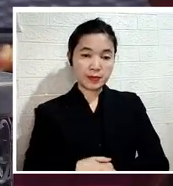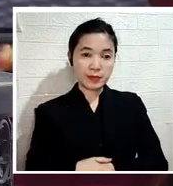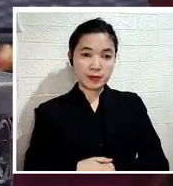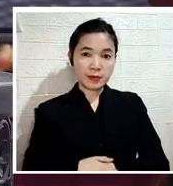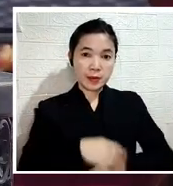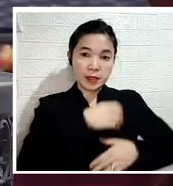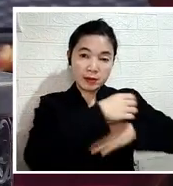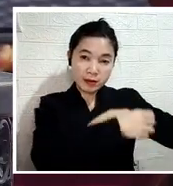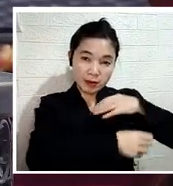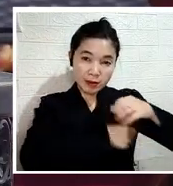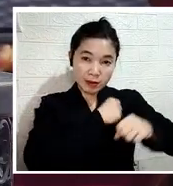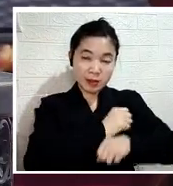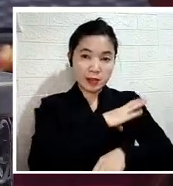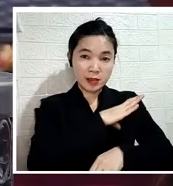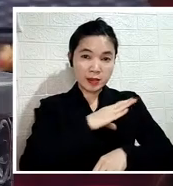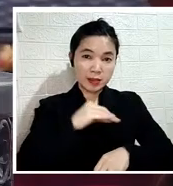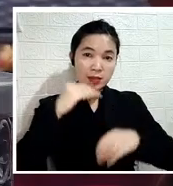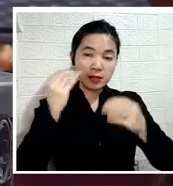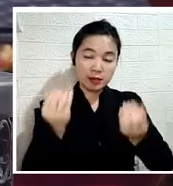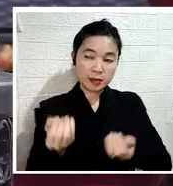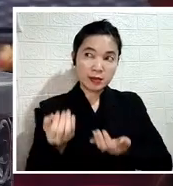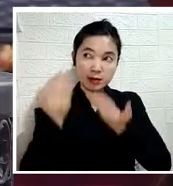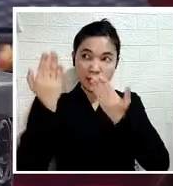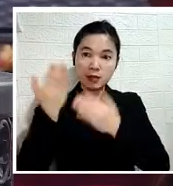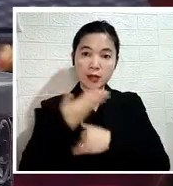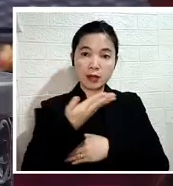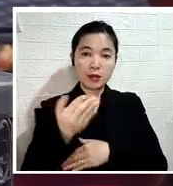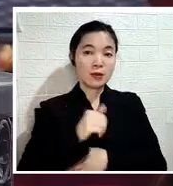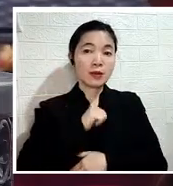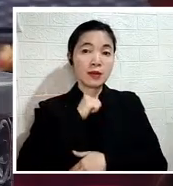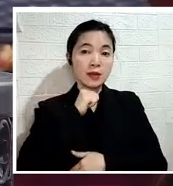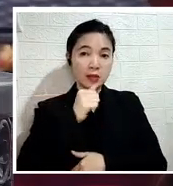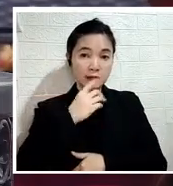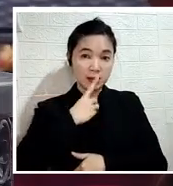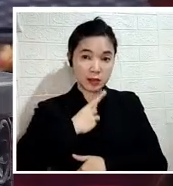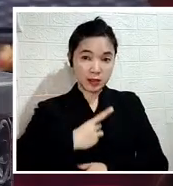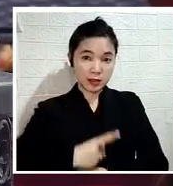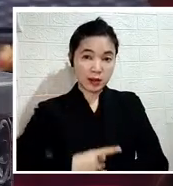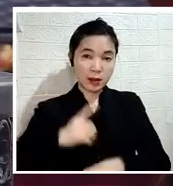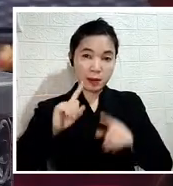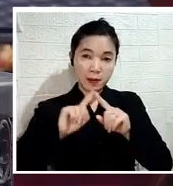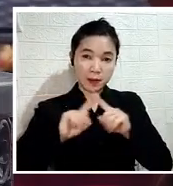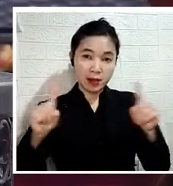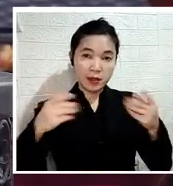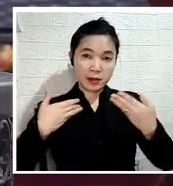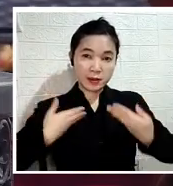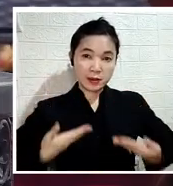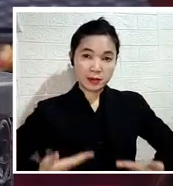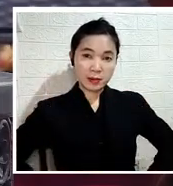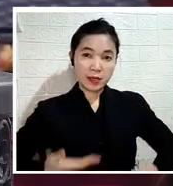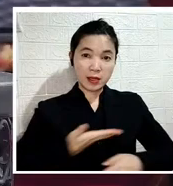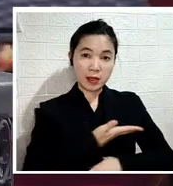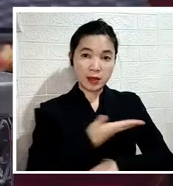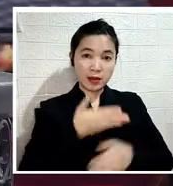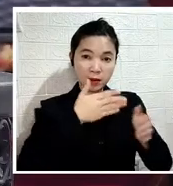"Sacrifice and offering you did not desire, but a body you prepared for